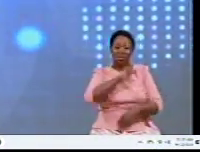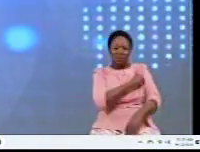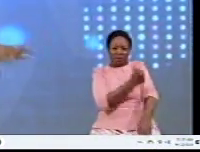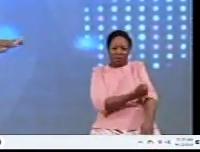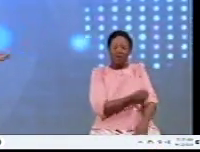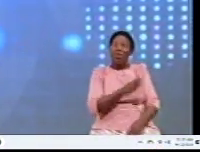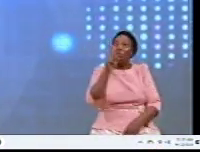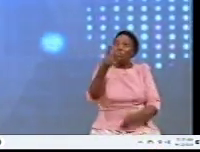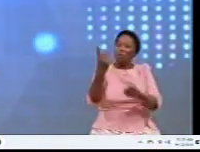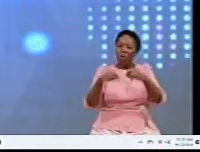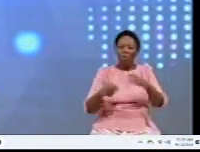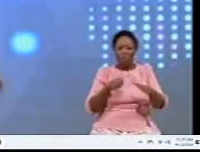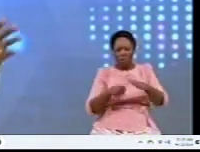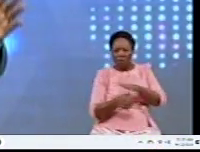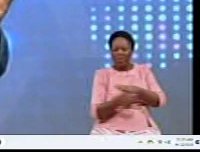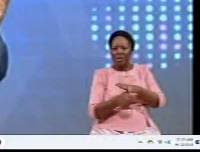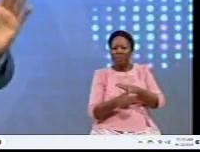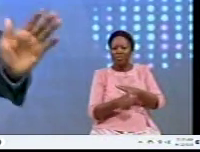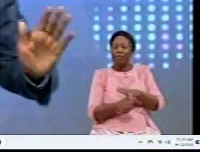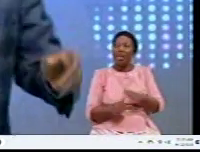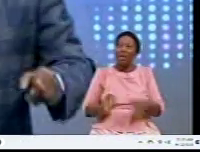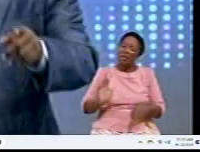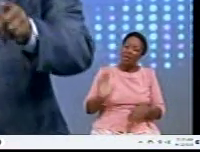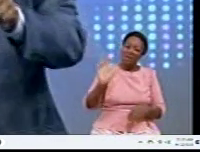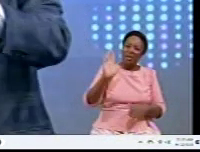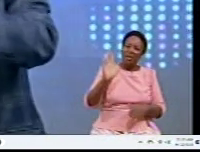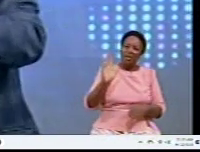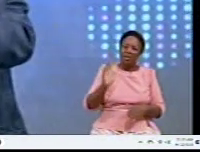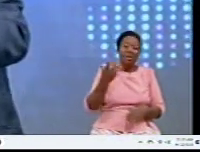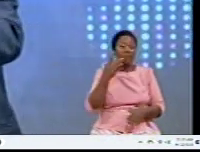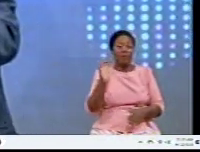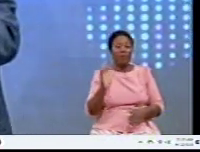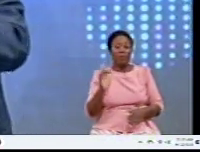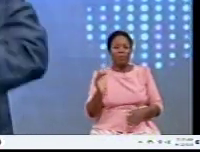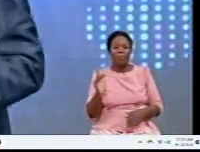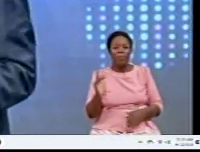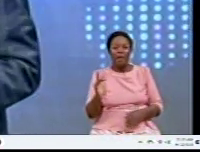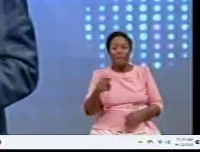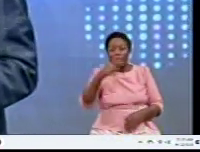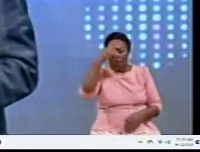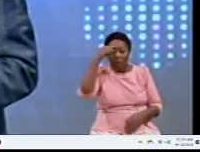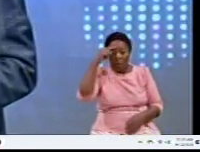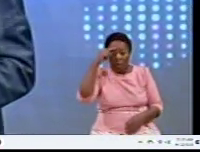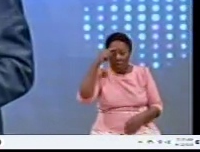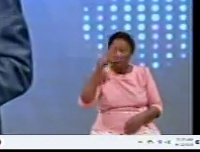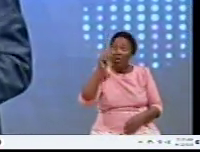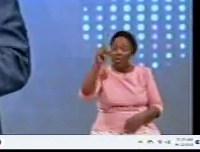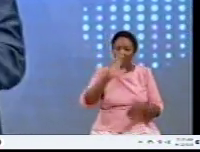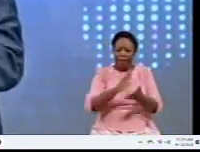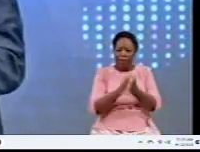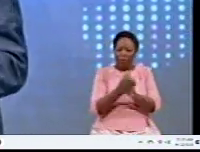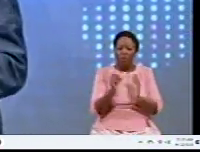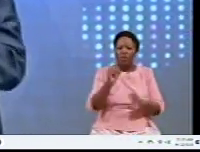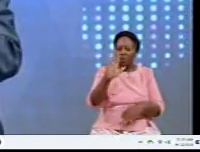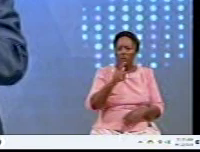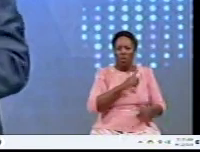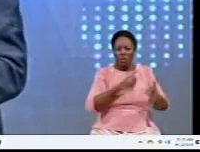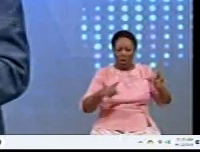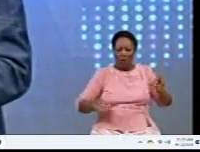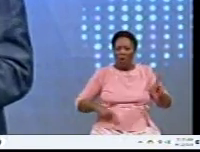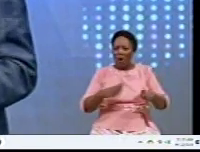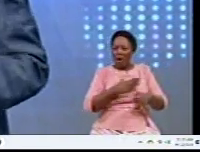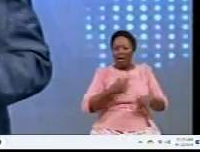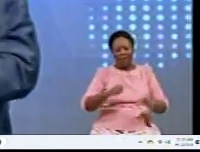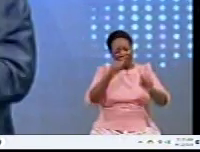come under his favor, because he becomes your Lord, and the